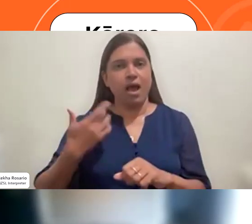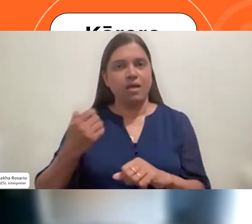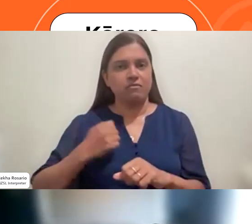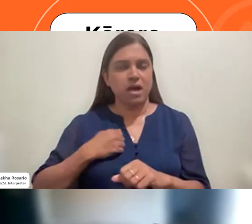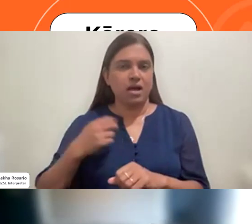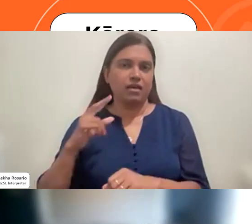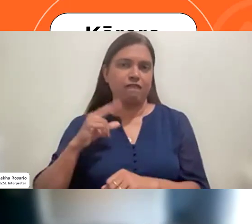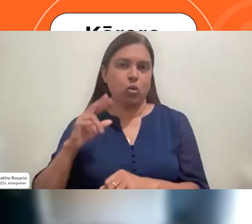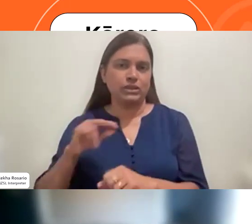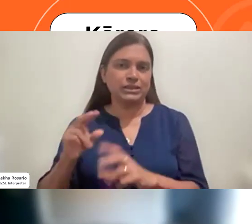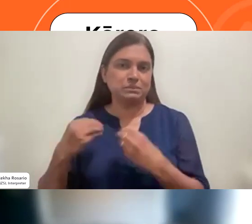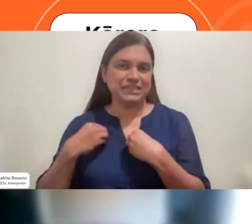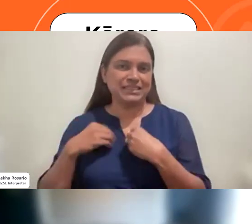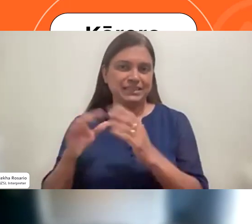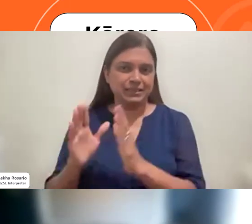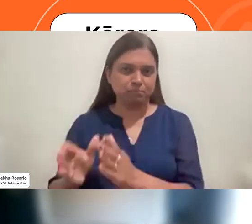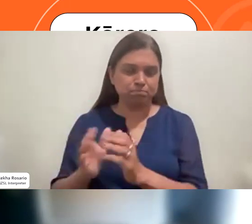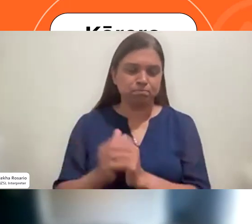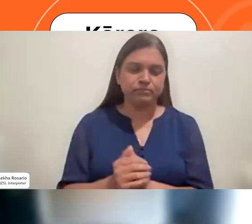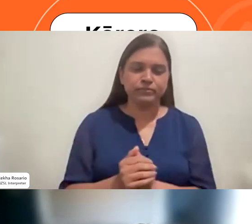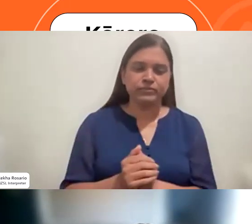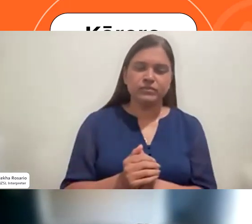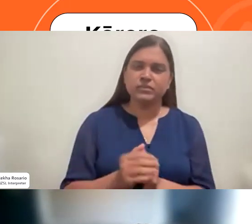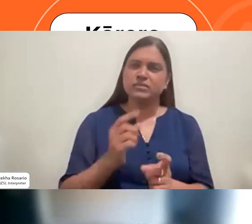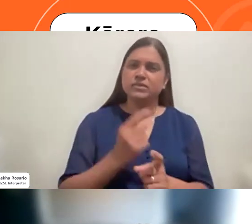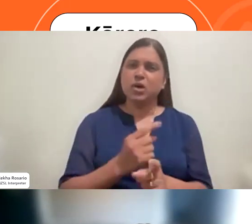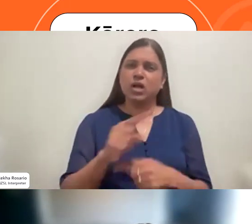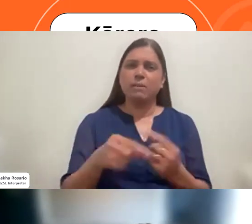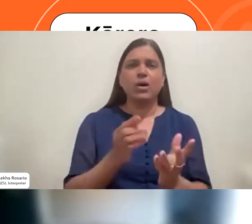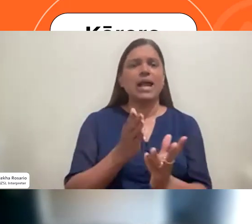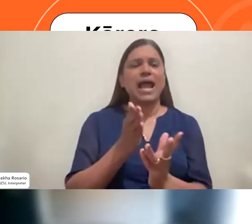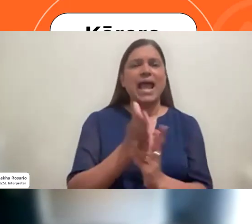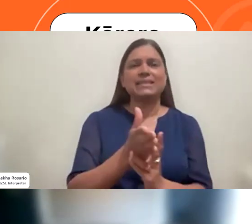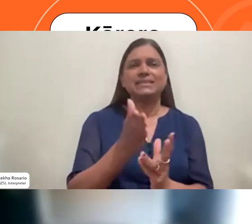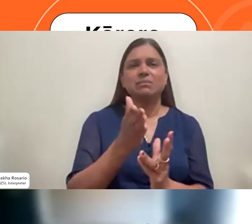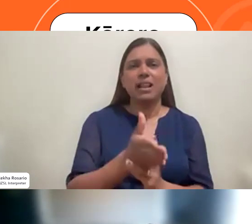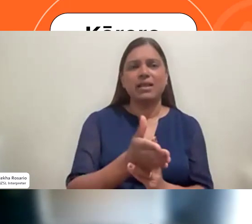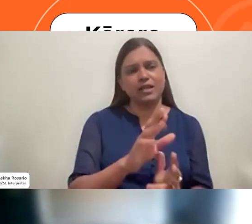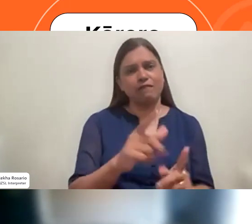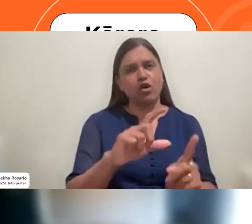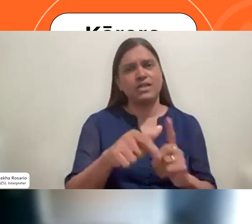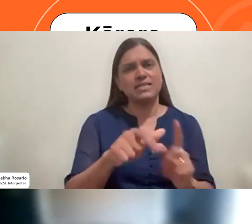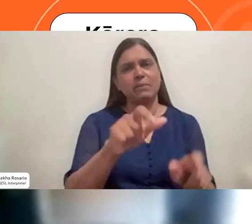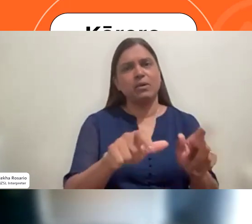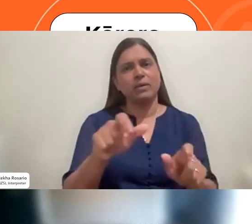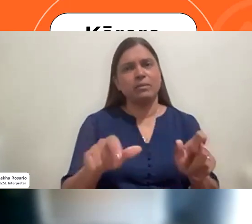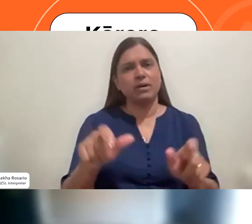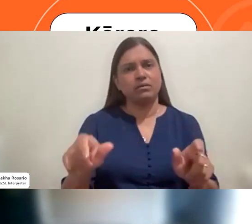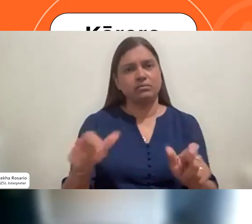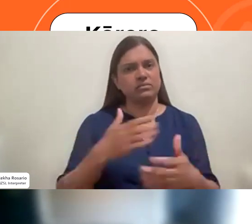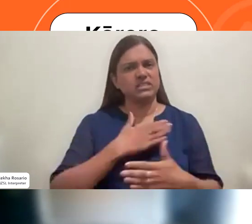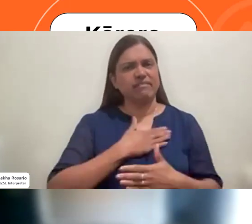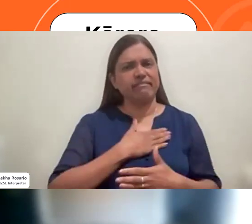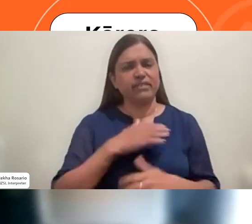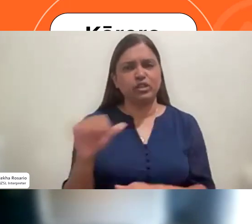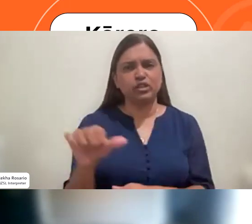a navigation system for disabled pedestrians to plan a safe journey. So in there you can say where you want to go from, where you